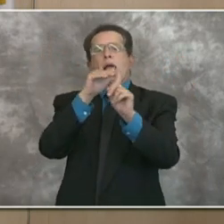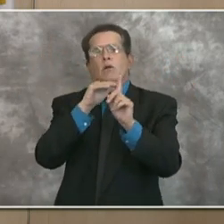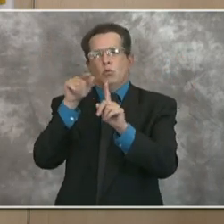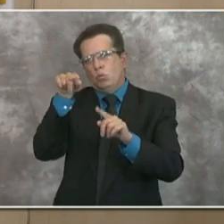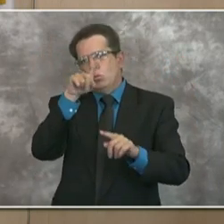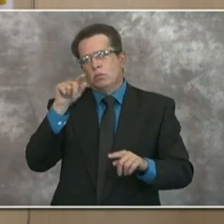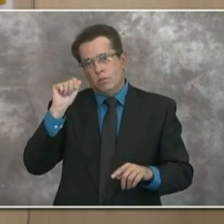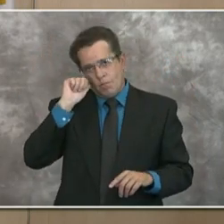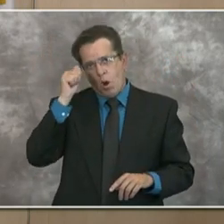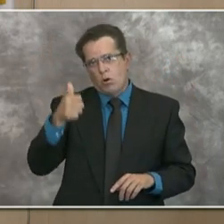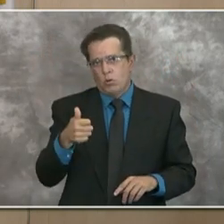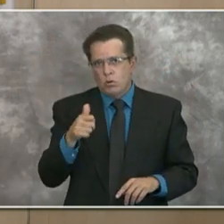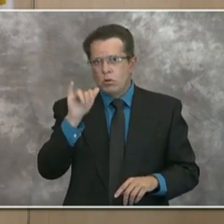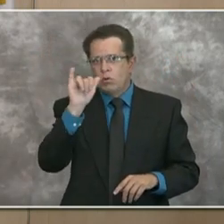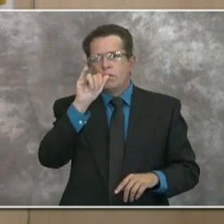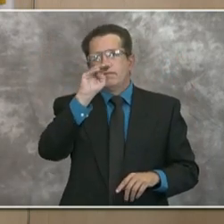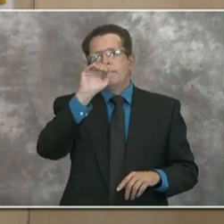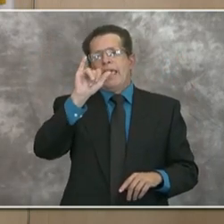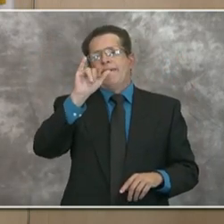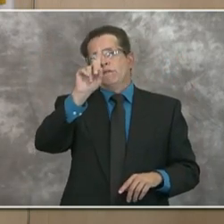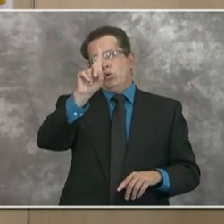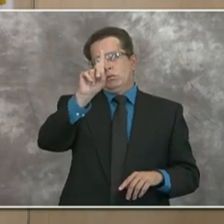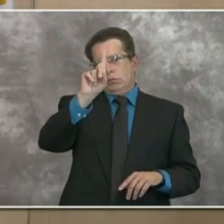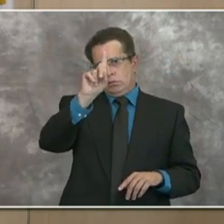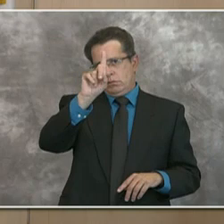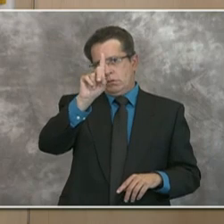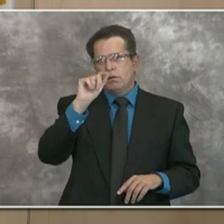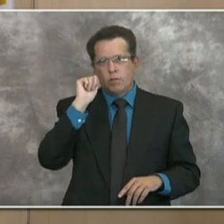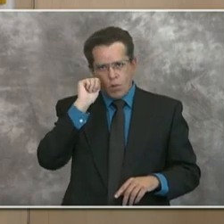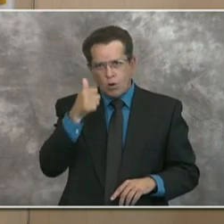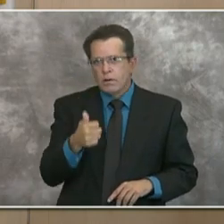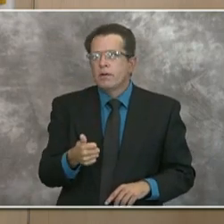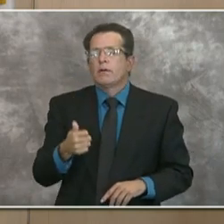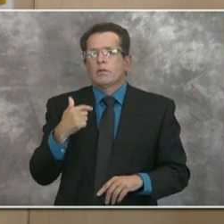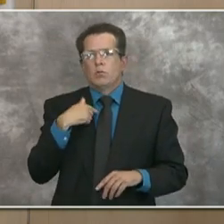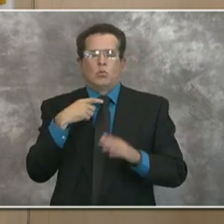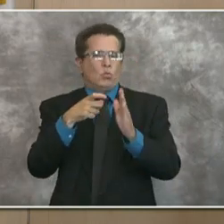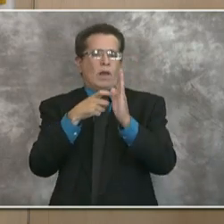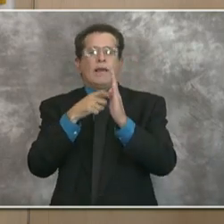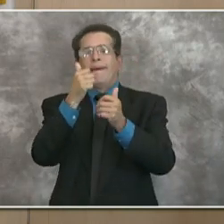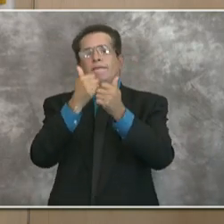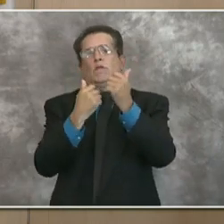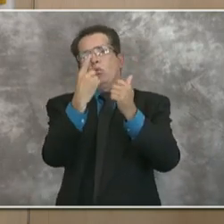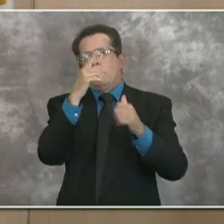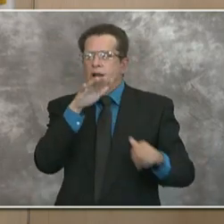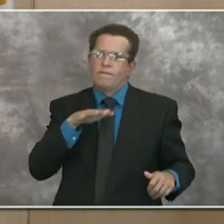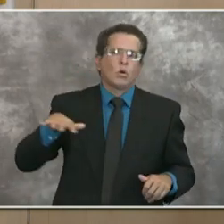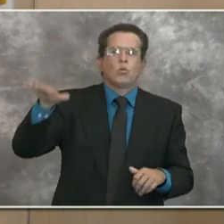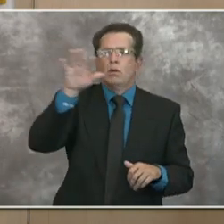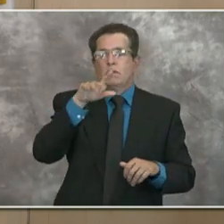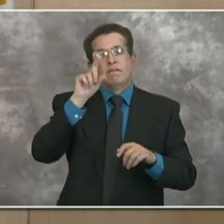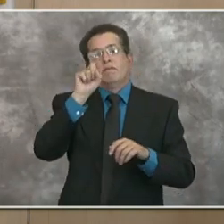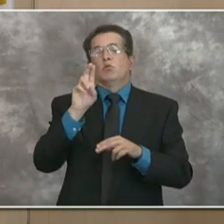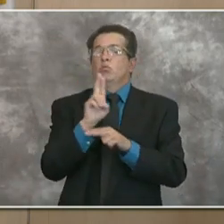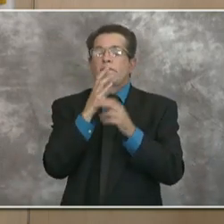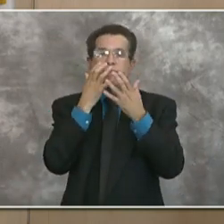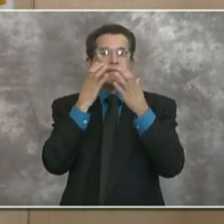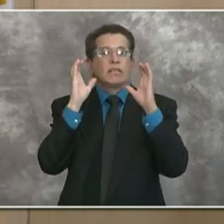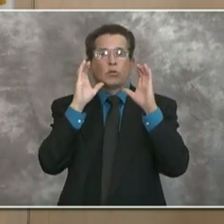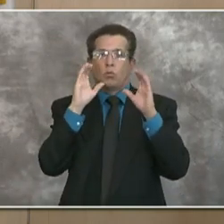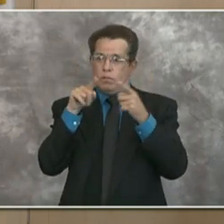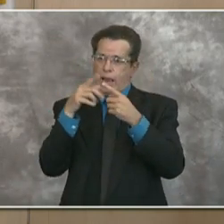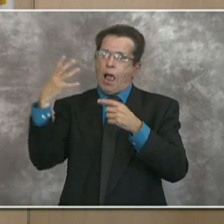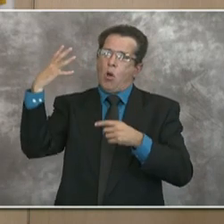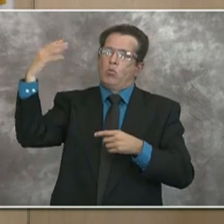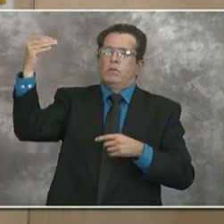tomorrow, May 1st, we will require everyone to wear a face covering when in